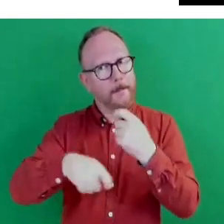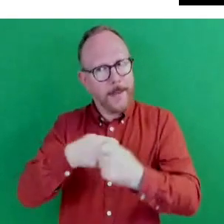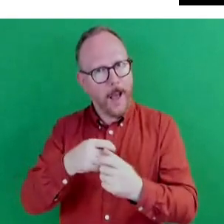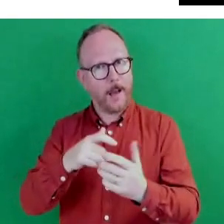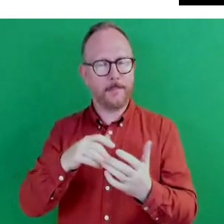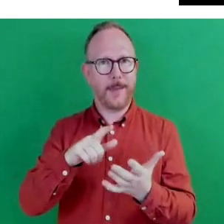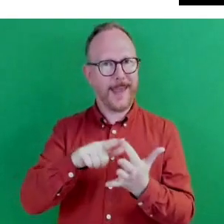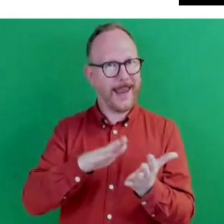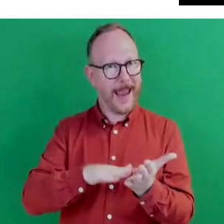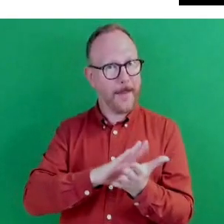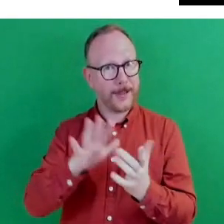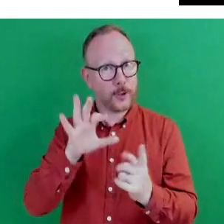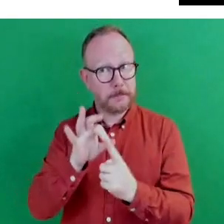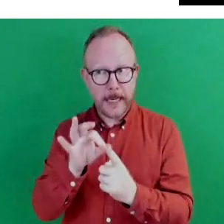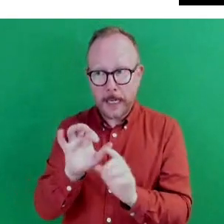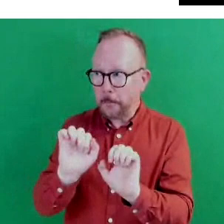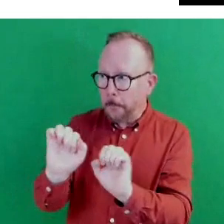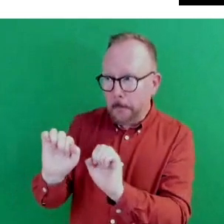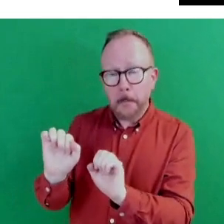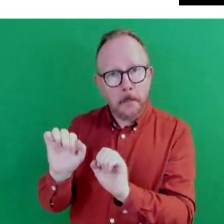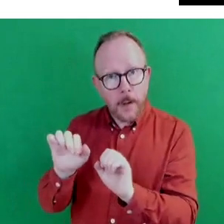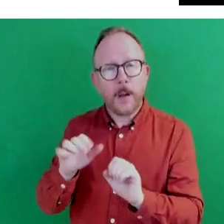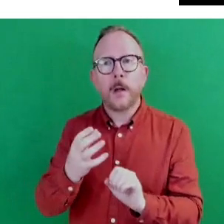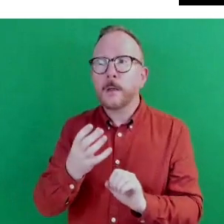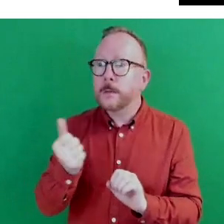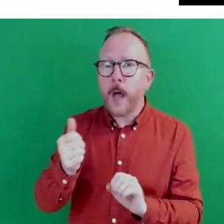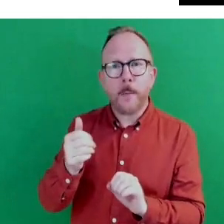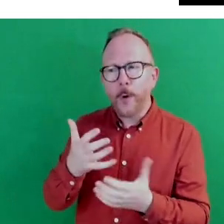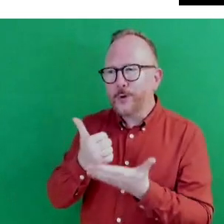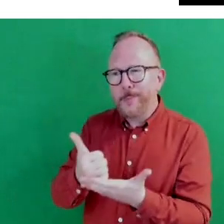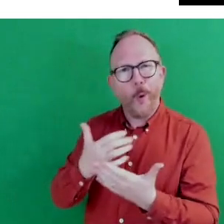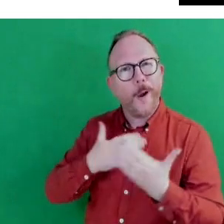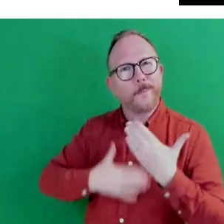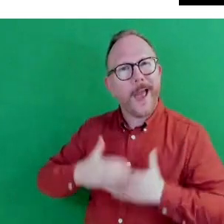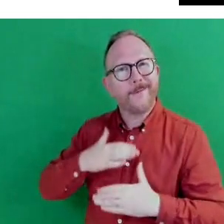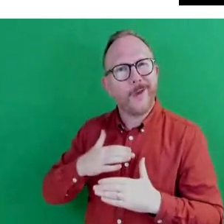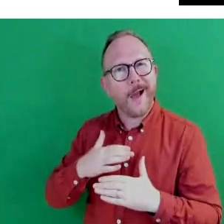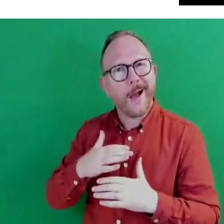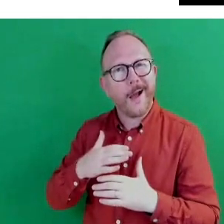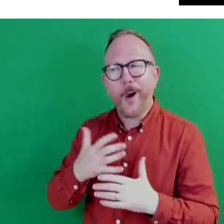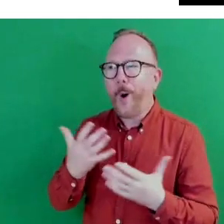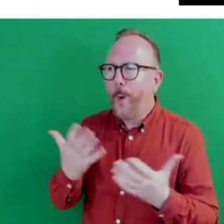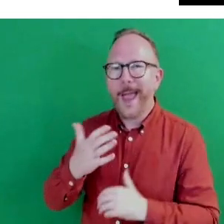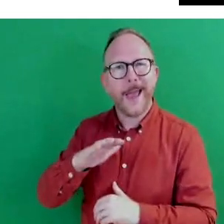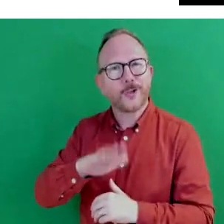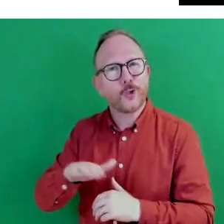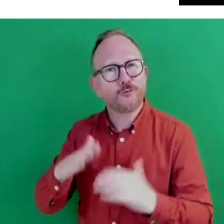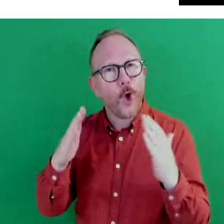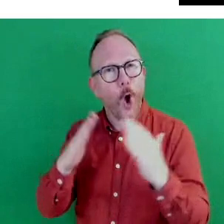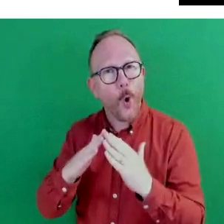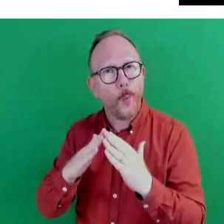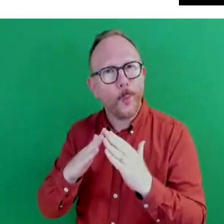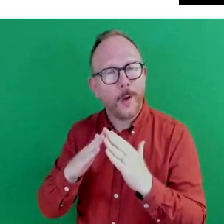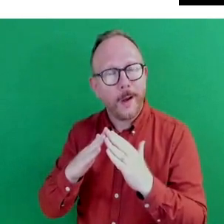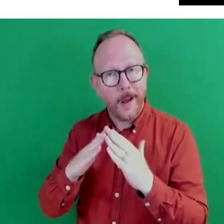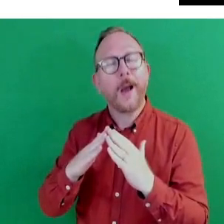people who have used to be those behaviour support people, so in children's homes as well, that have come and joined